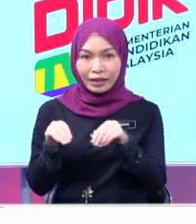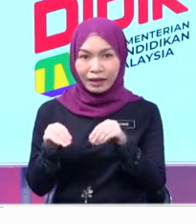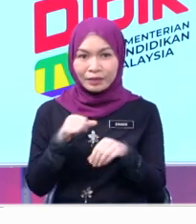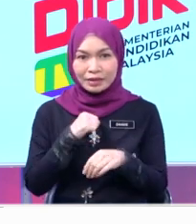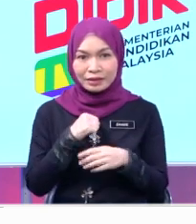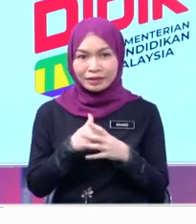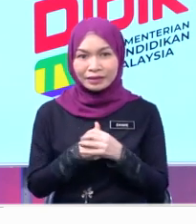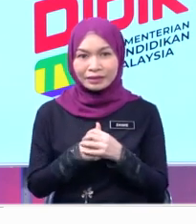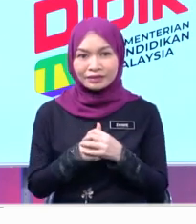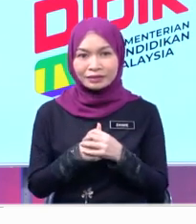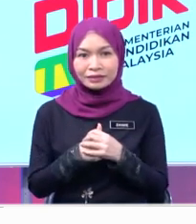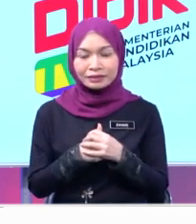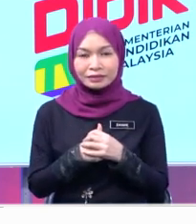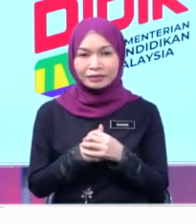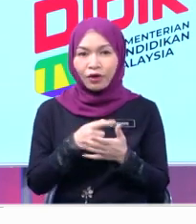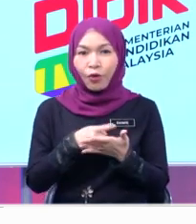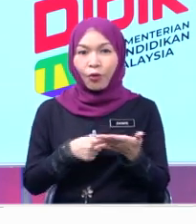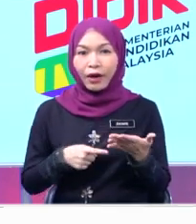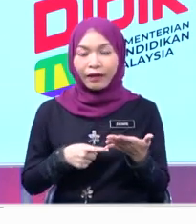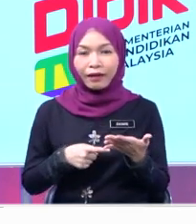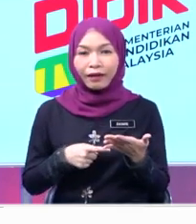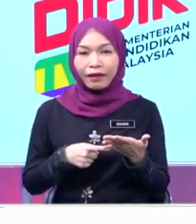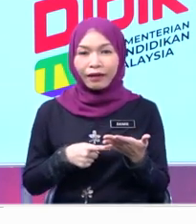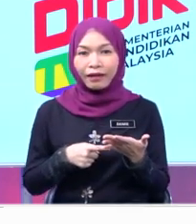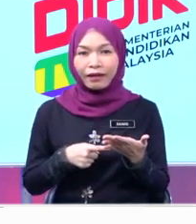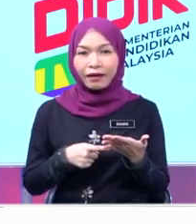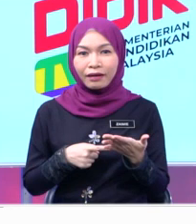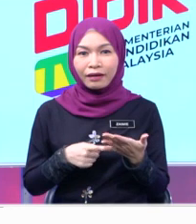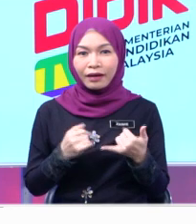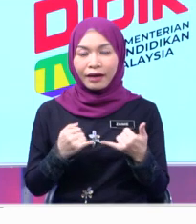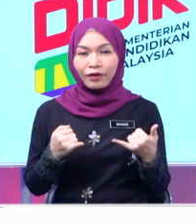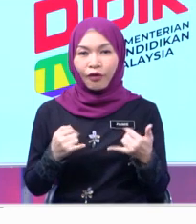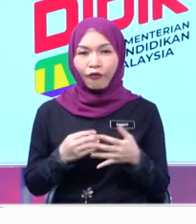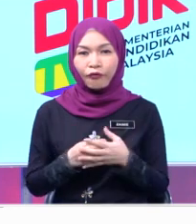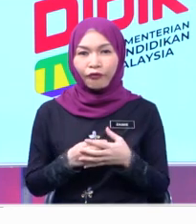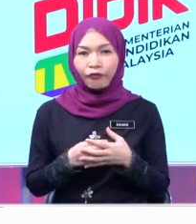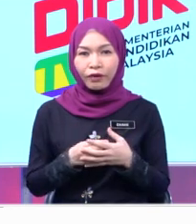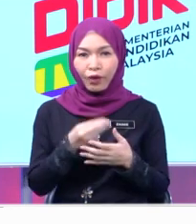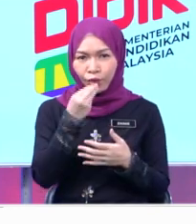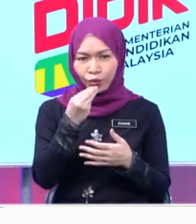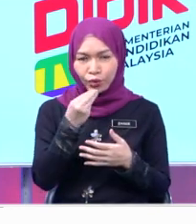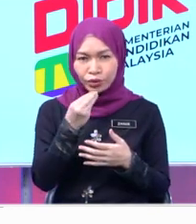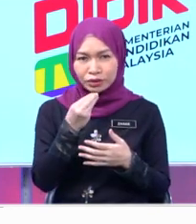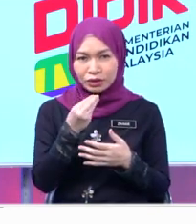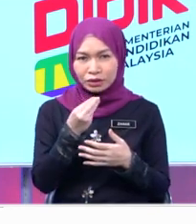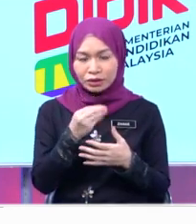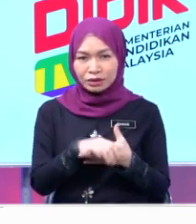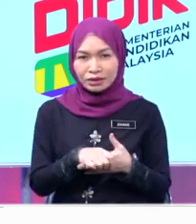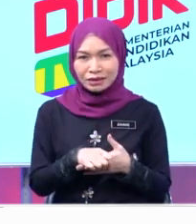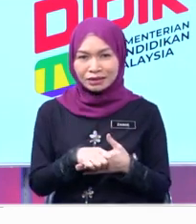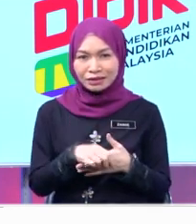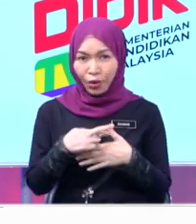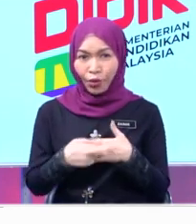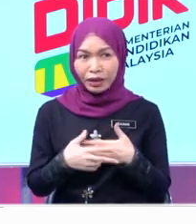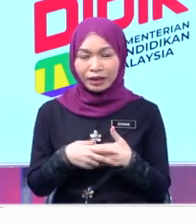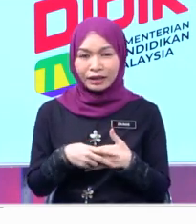Food. What kind of food can we grow? Can we grow bread, for example? I know, but